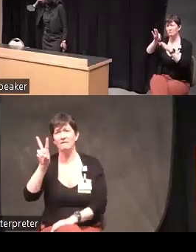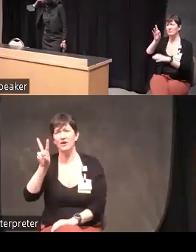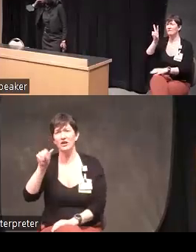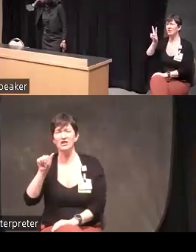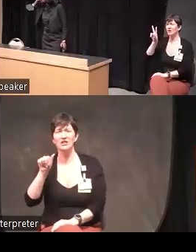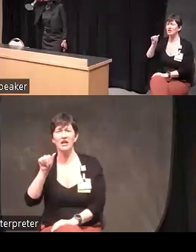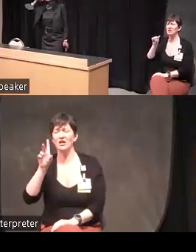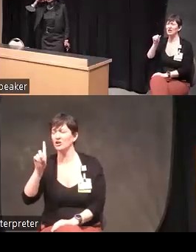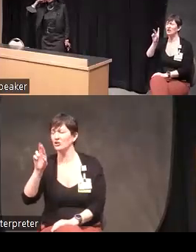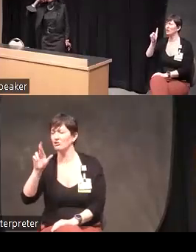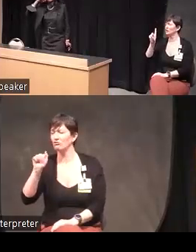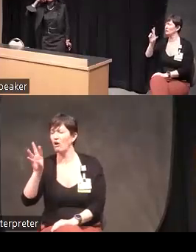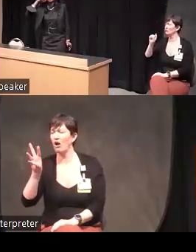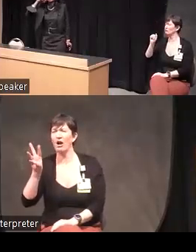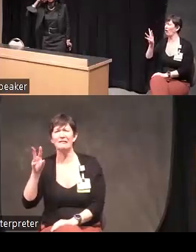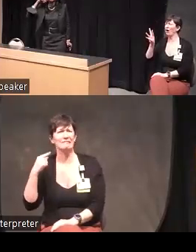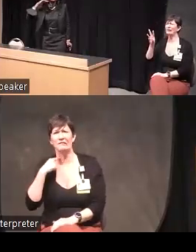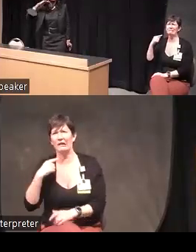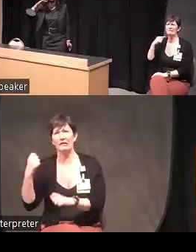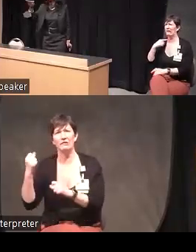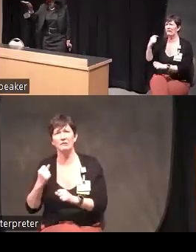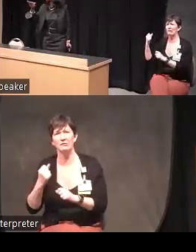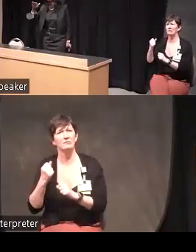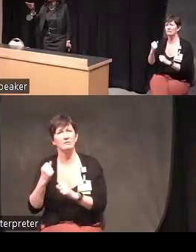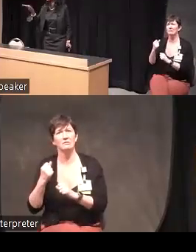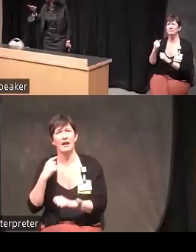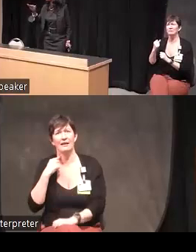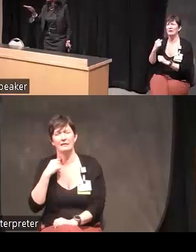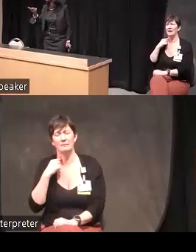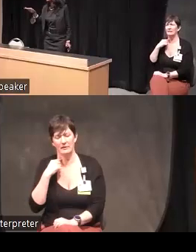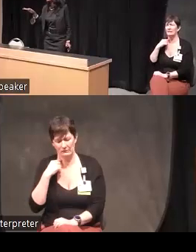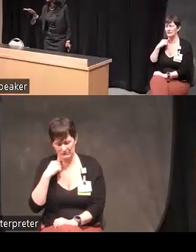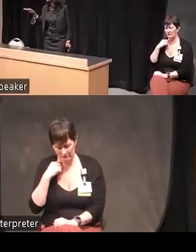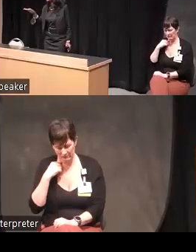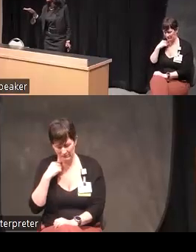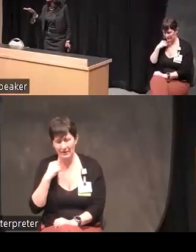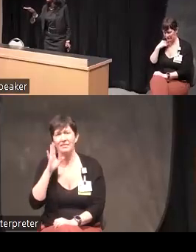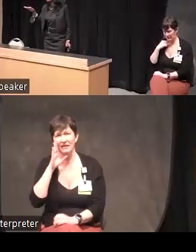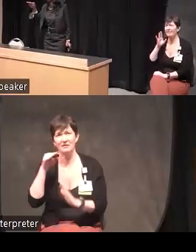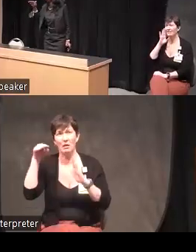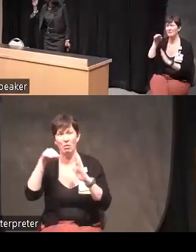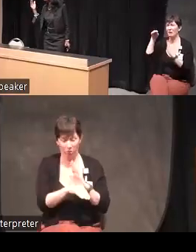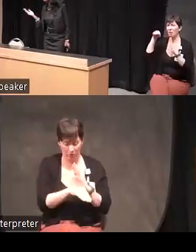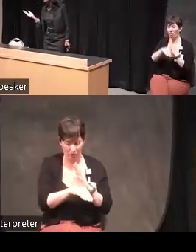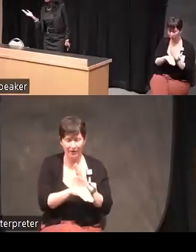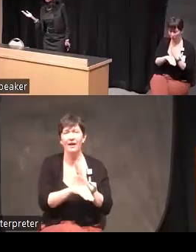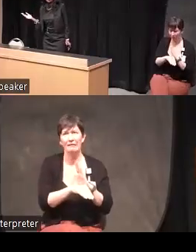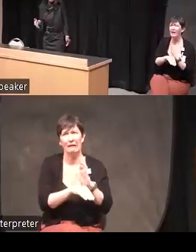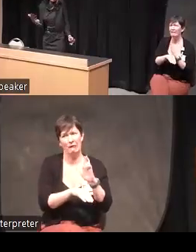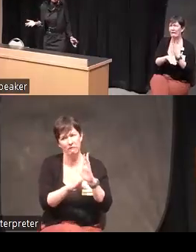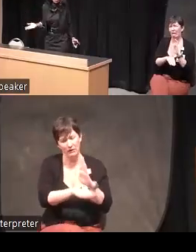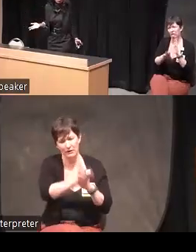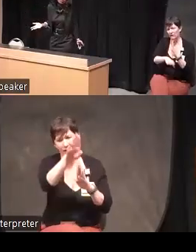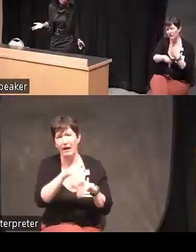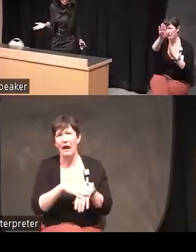drawl. And I thought to myself, this is going to get worse before it gets better. And I start trying to tell him the story, and